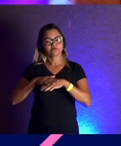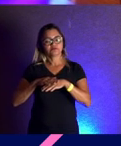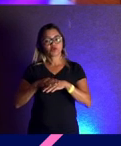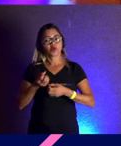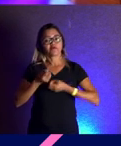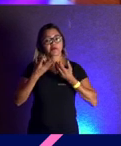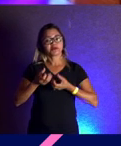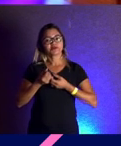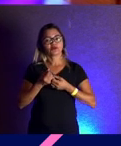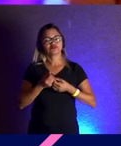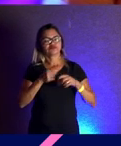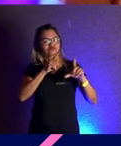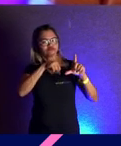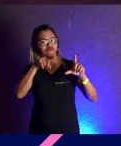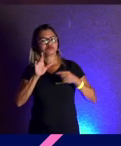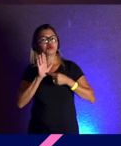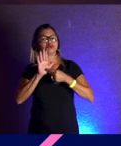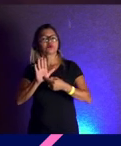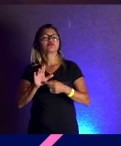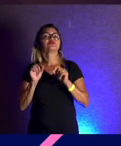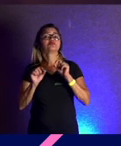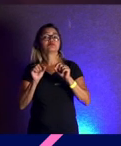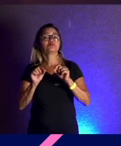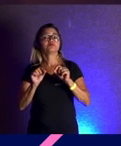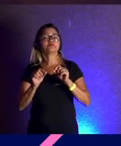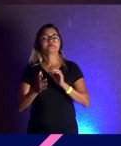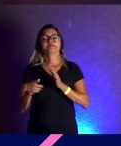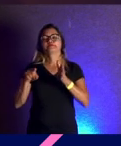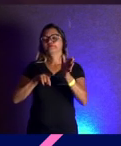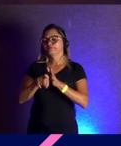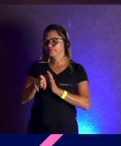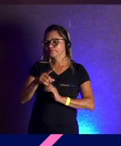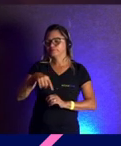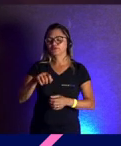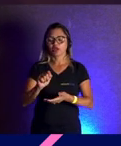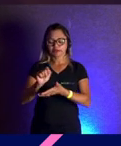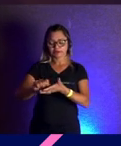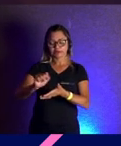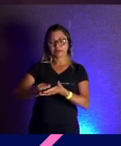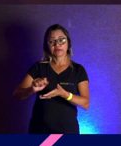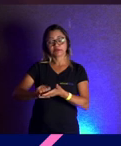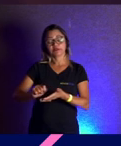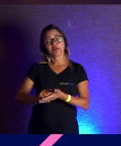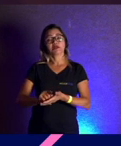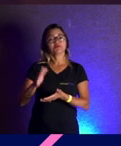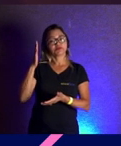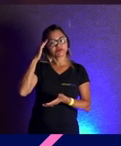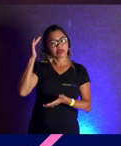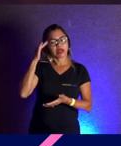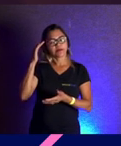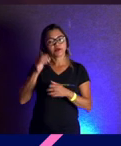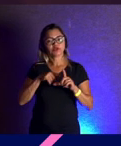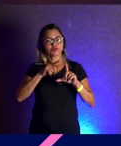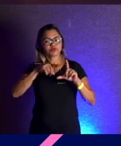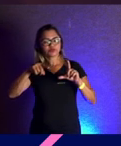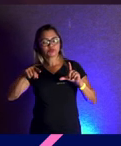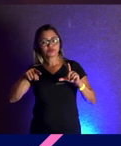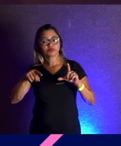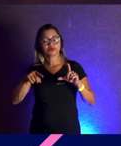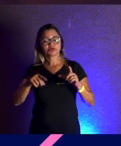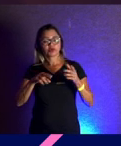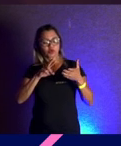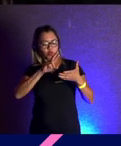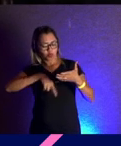one of the questions that was presented here is, well, maybe you could try to you say, well, you know, according to the reports presented to